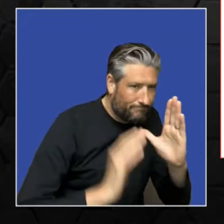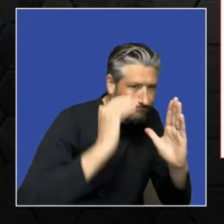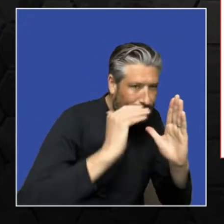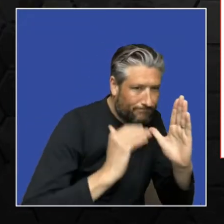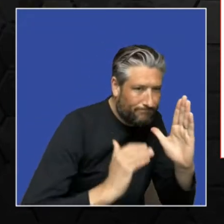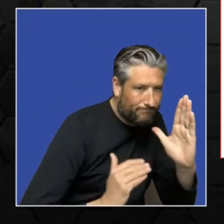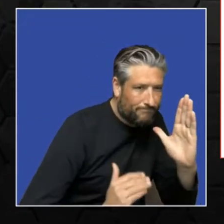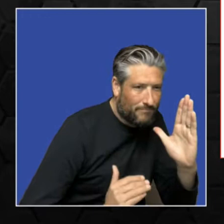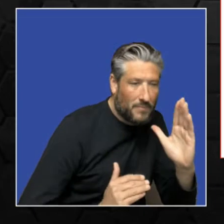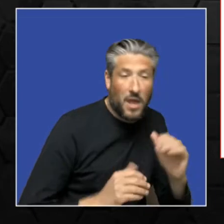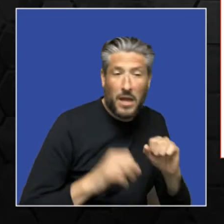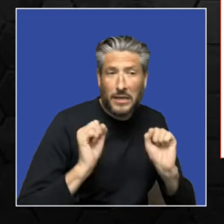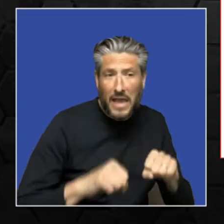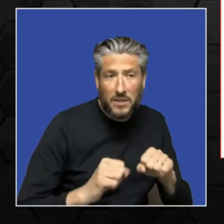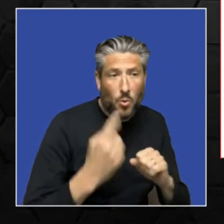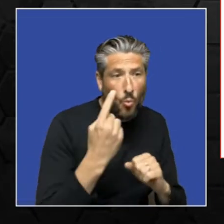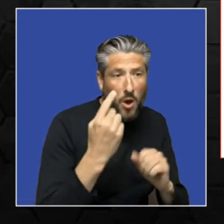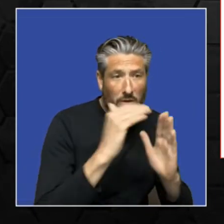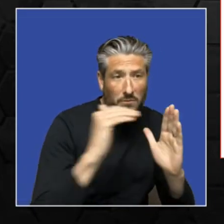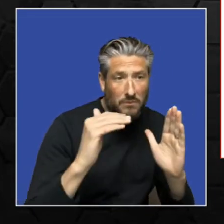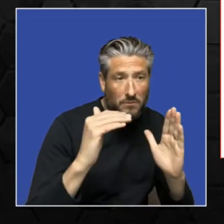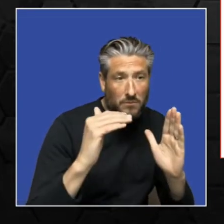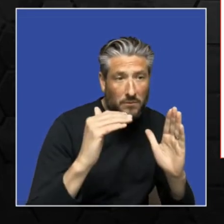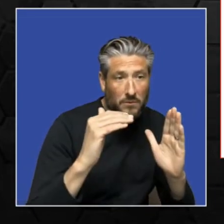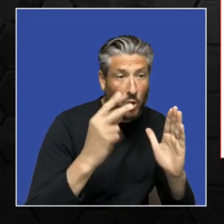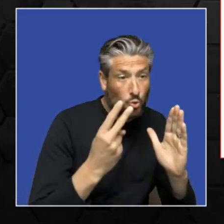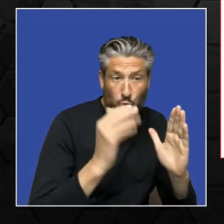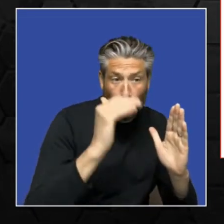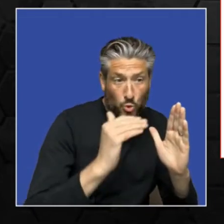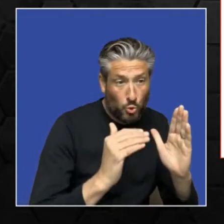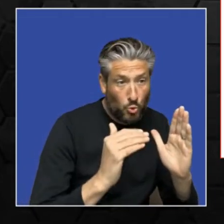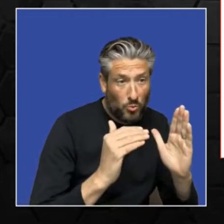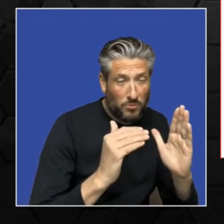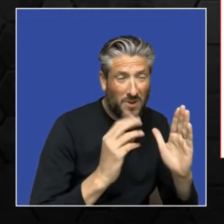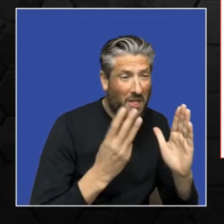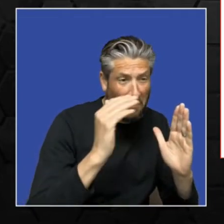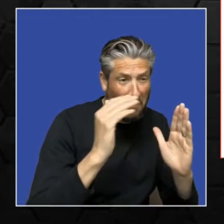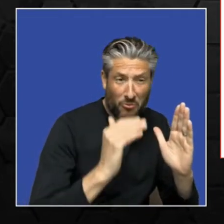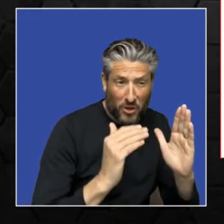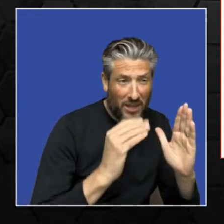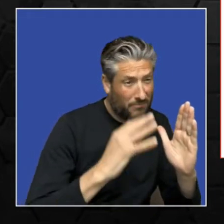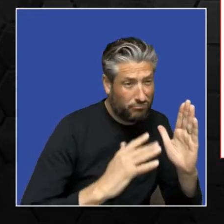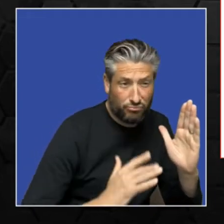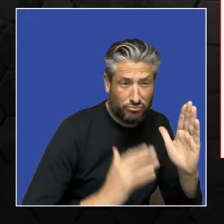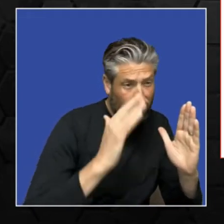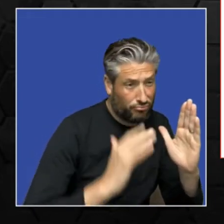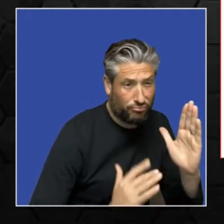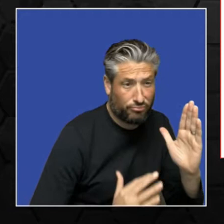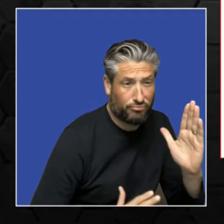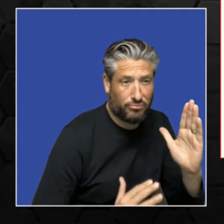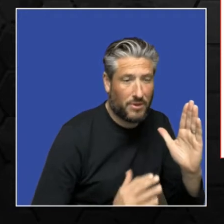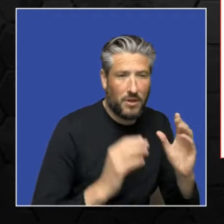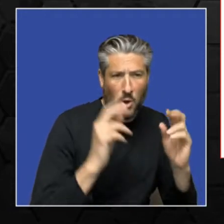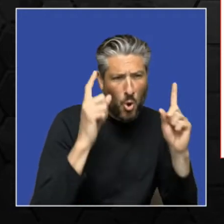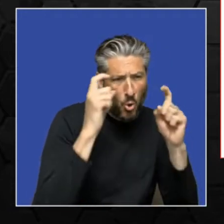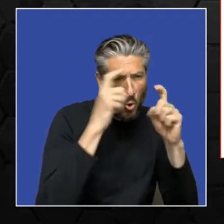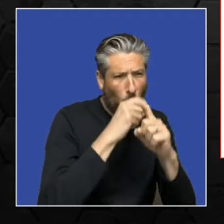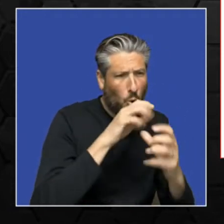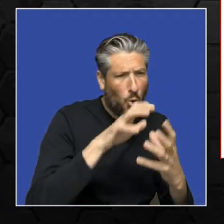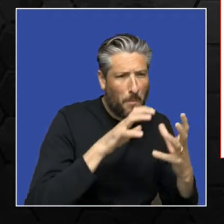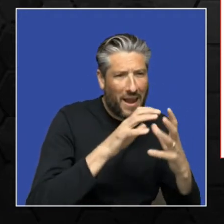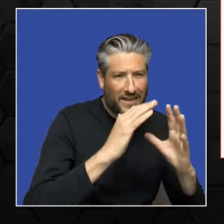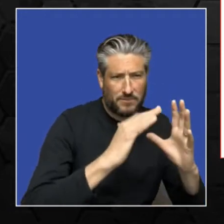decrease the number of hidden layers. So that would sort of help you perform more complex predictions or classifications